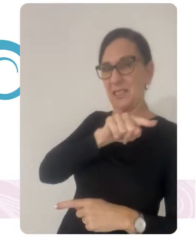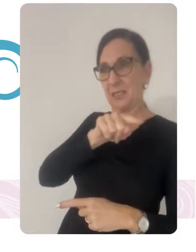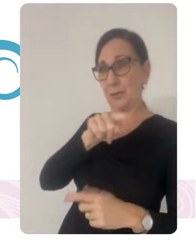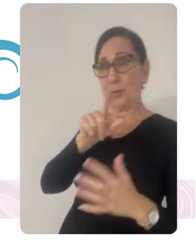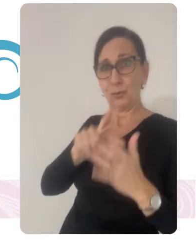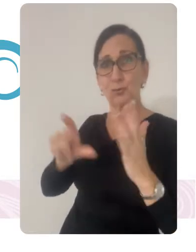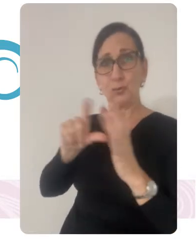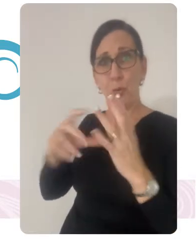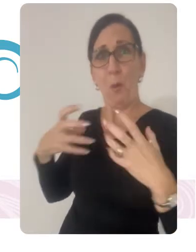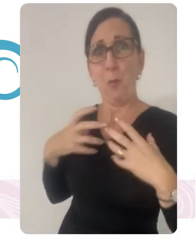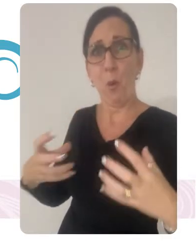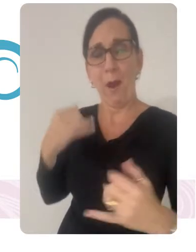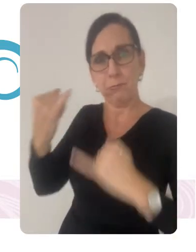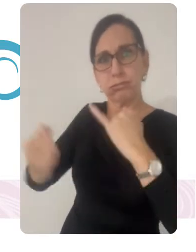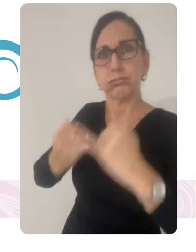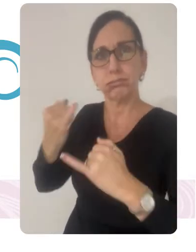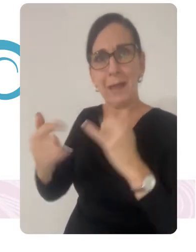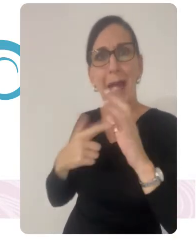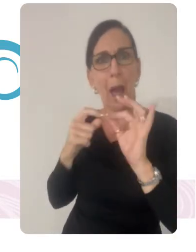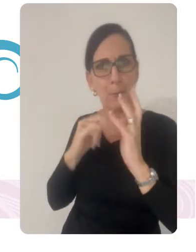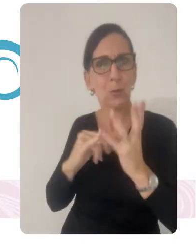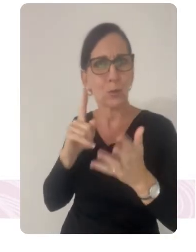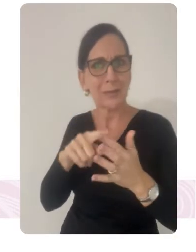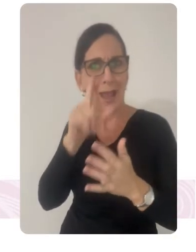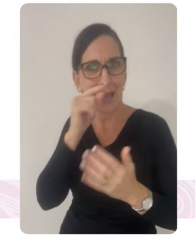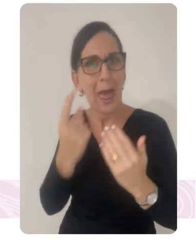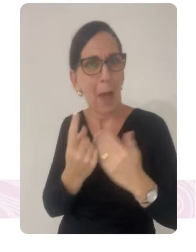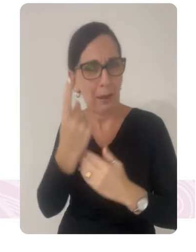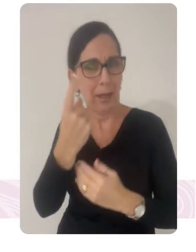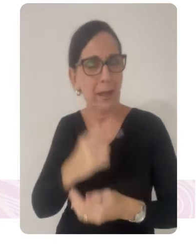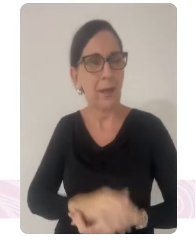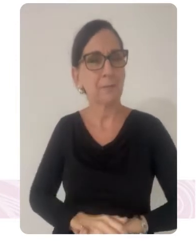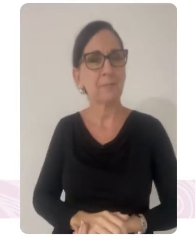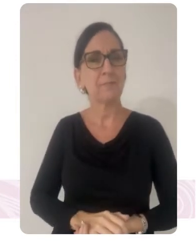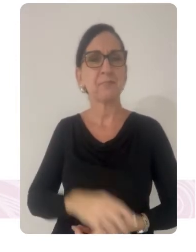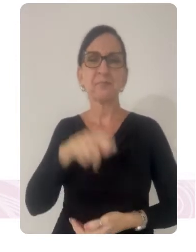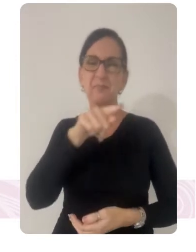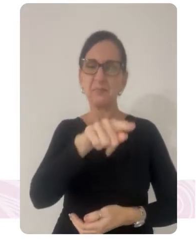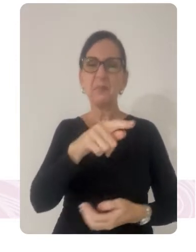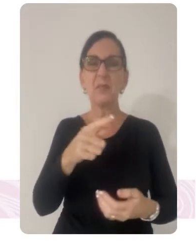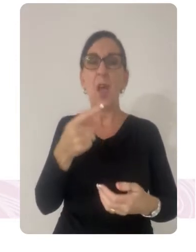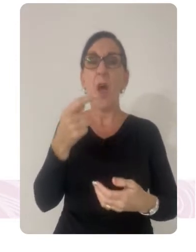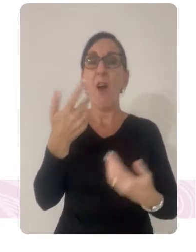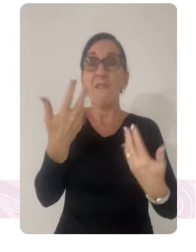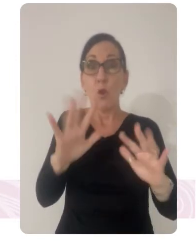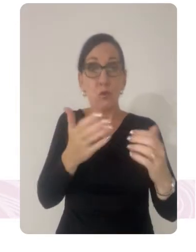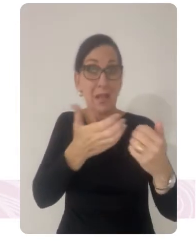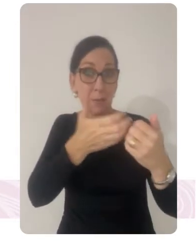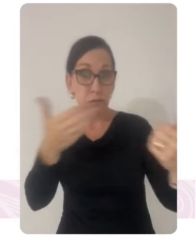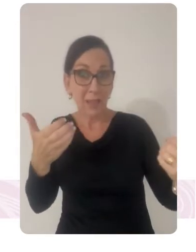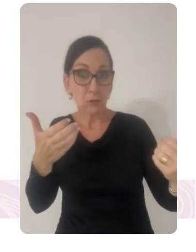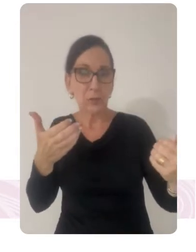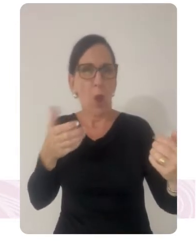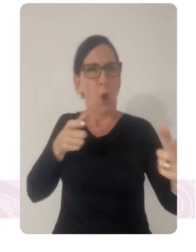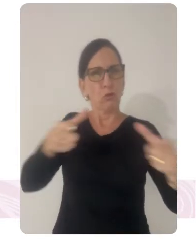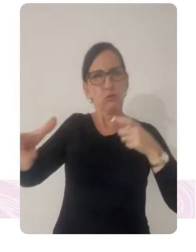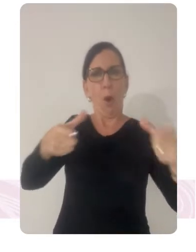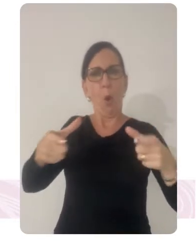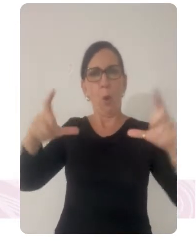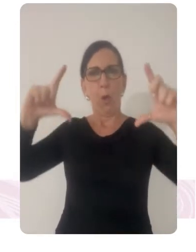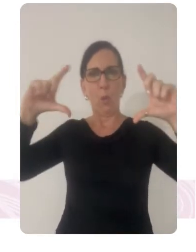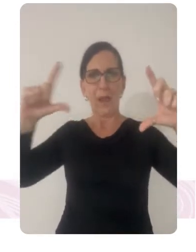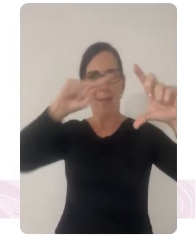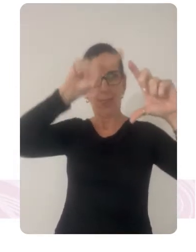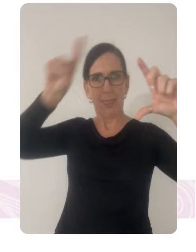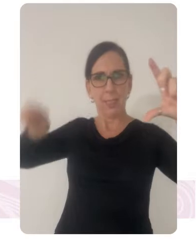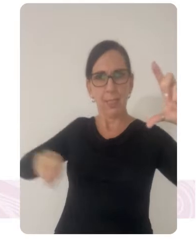self-permit the ex-partner to continue the violence and abuse. The post-separation power and control wheel can be helpful for